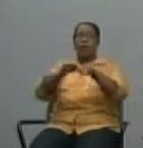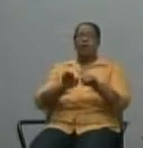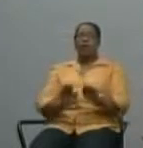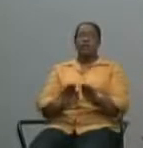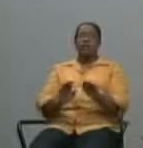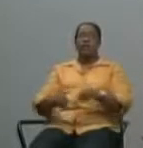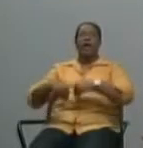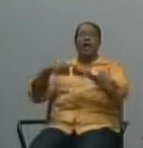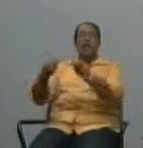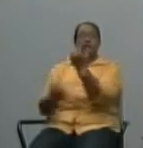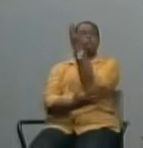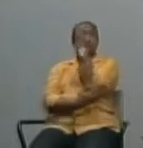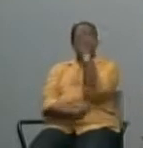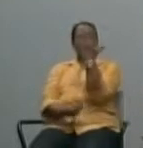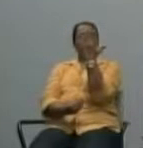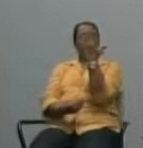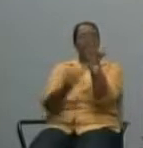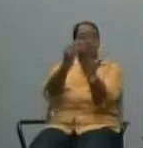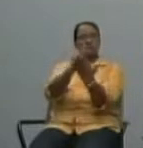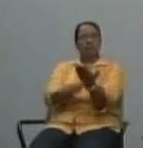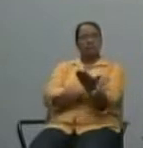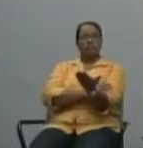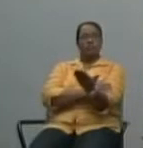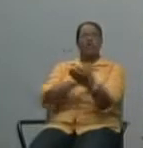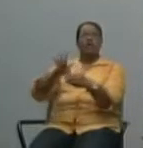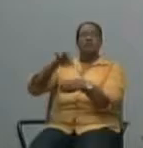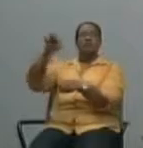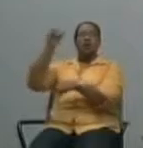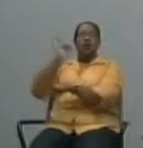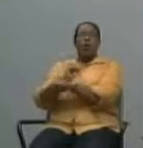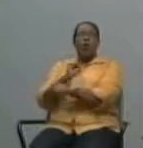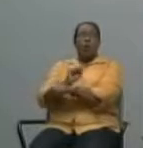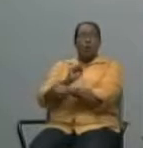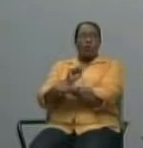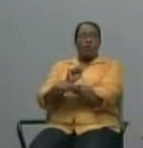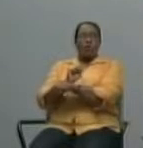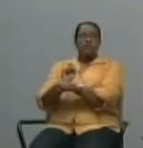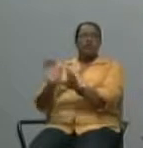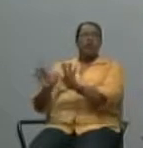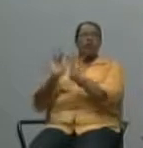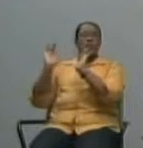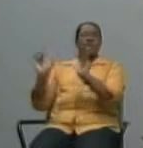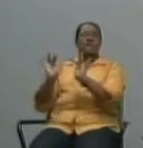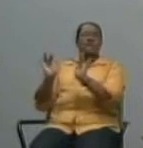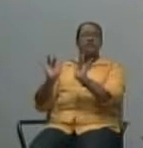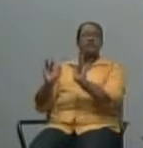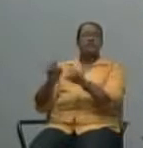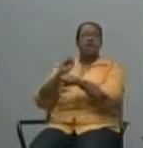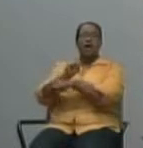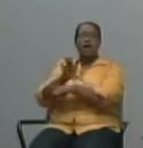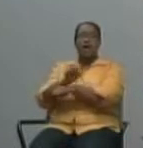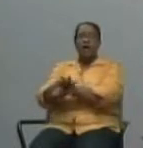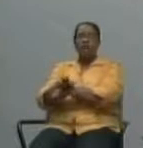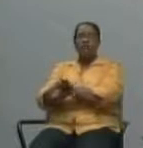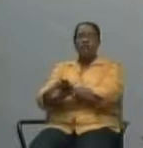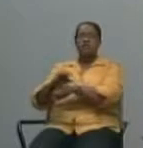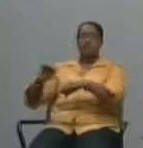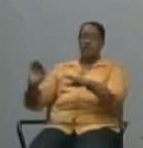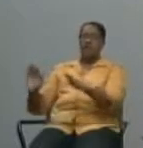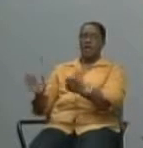poor. And the spiritual works of mercy are counsel the doubtful, instruct the